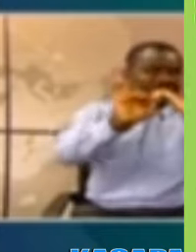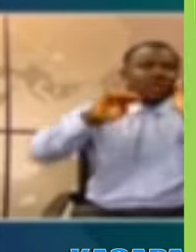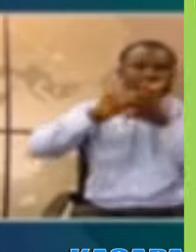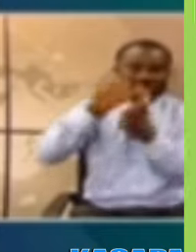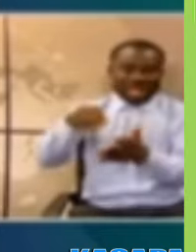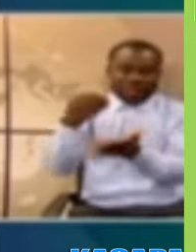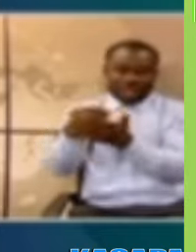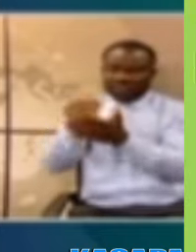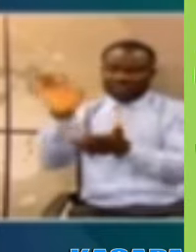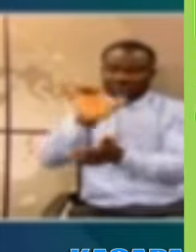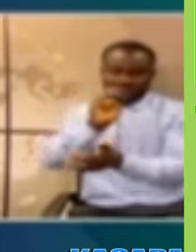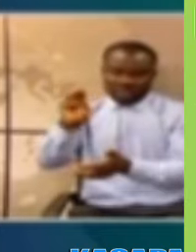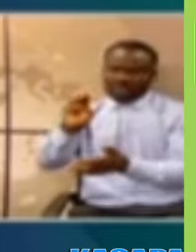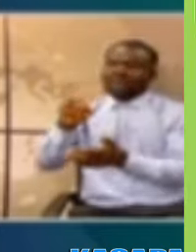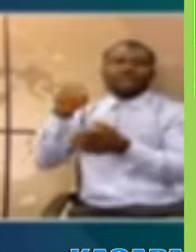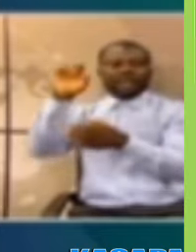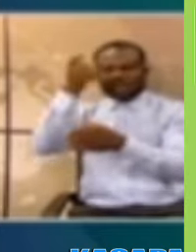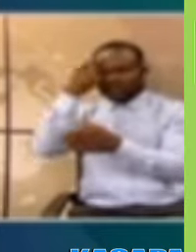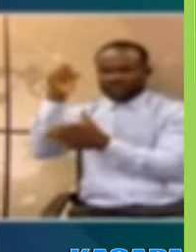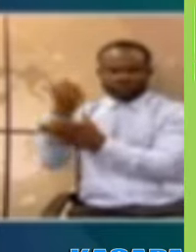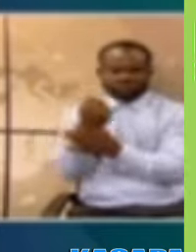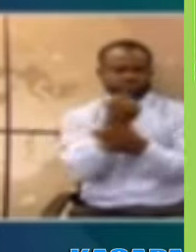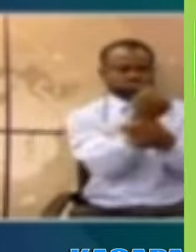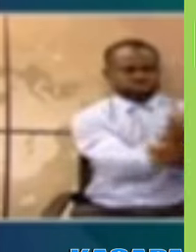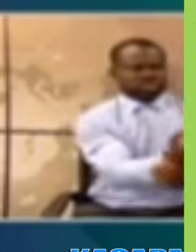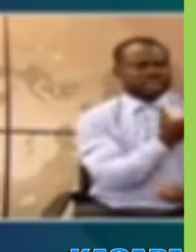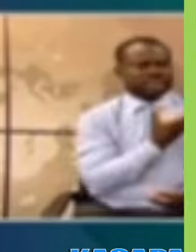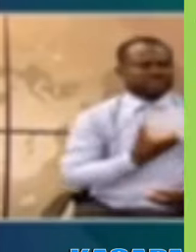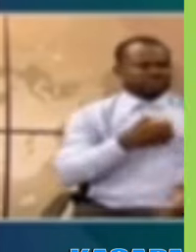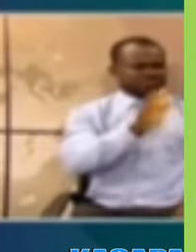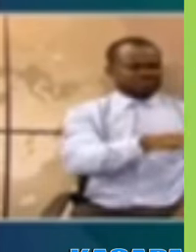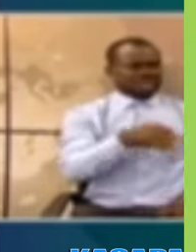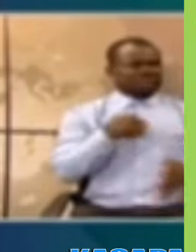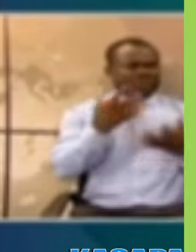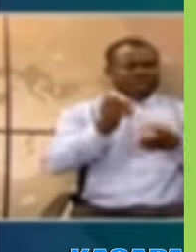wa. So, ejuma ba ni e de ba he amomanfo betimi anya biaye. So,